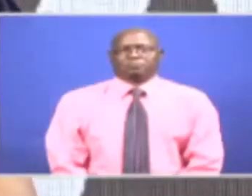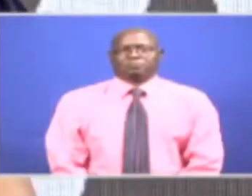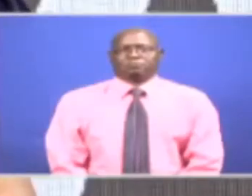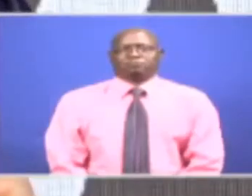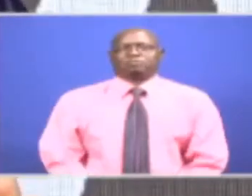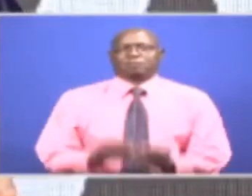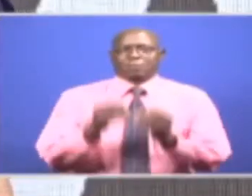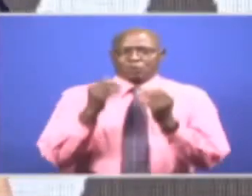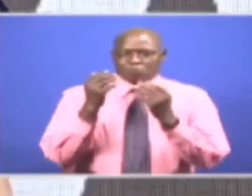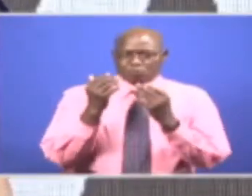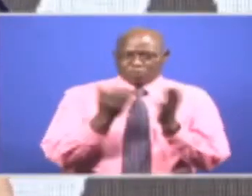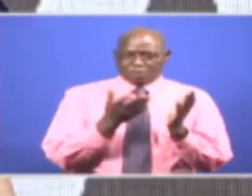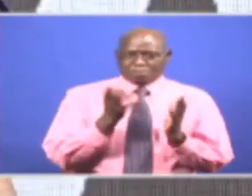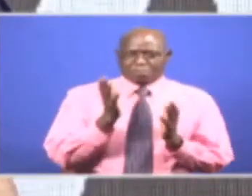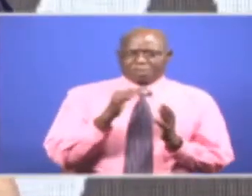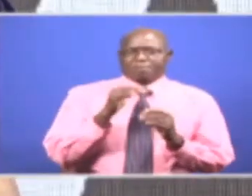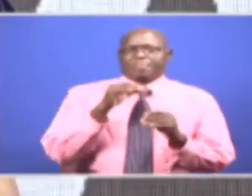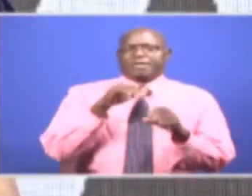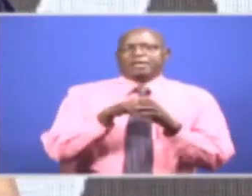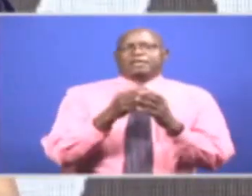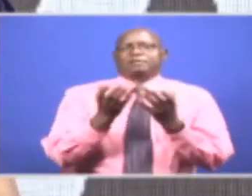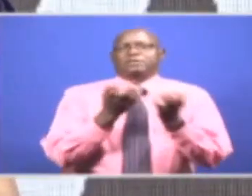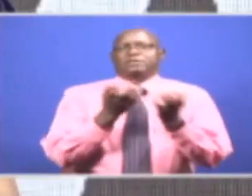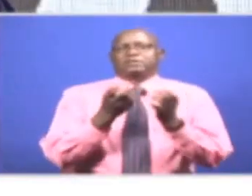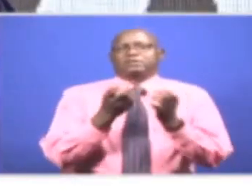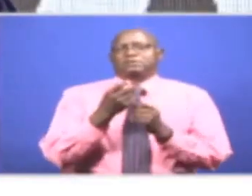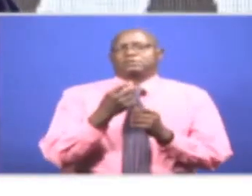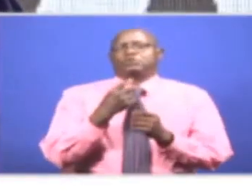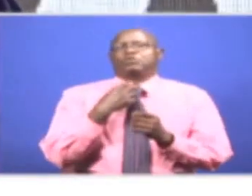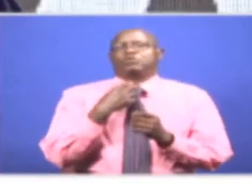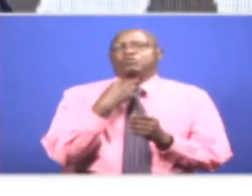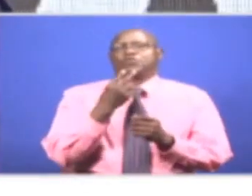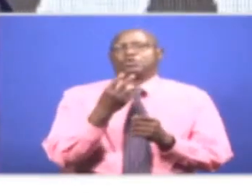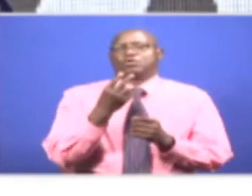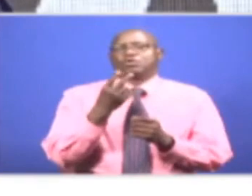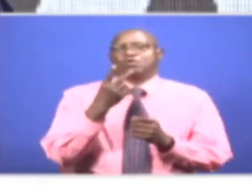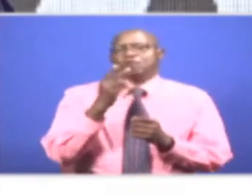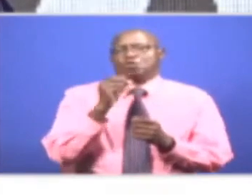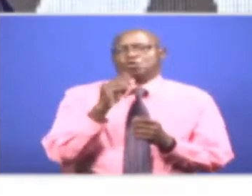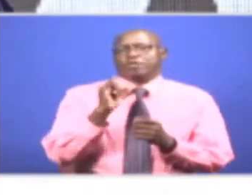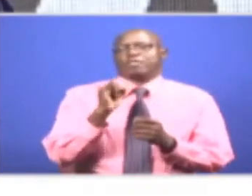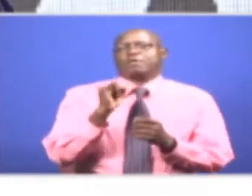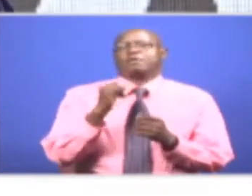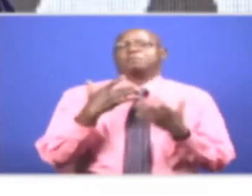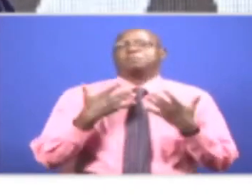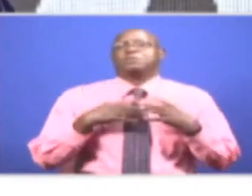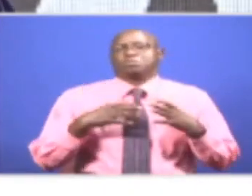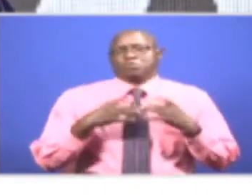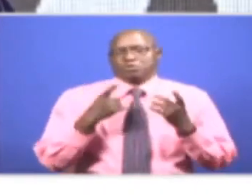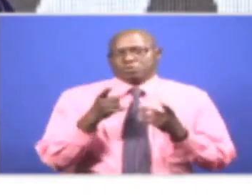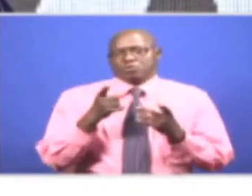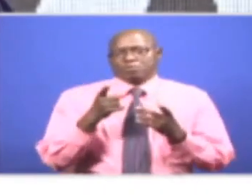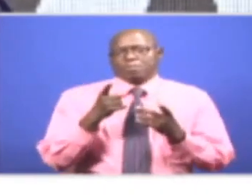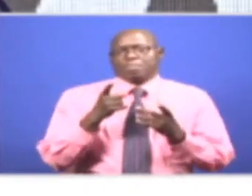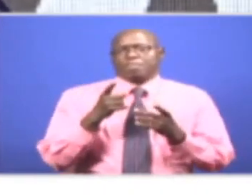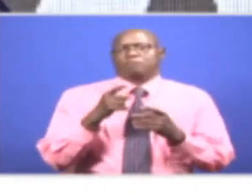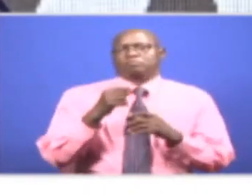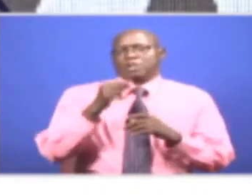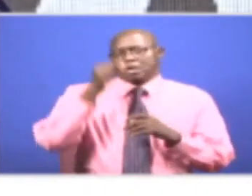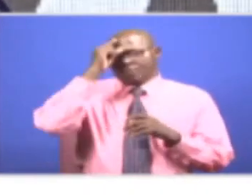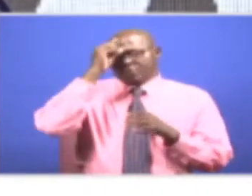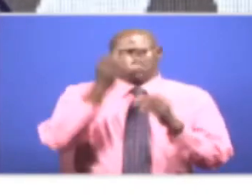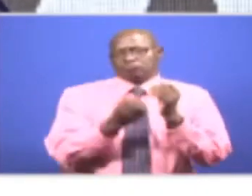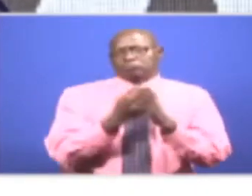Welcome back, and in business, Voi residents in Taita Taveta County are a happy lot after the government launched a new standard gauge railway